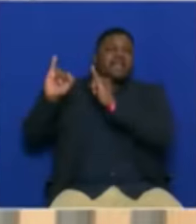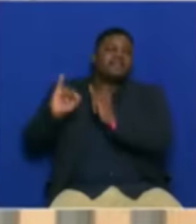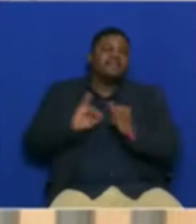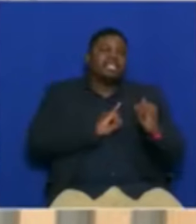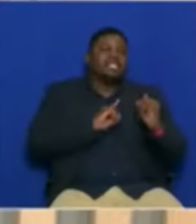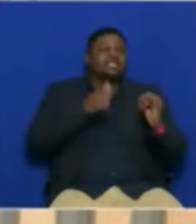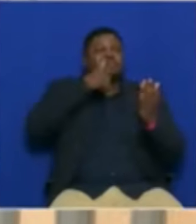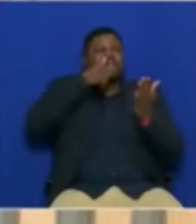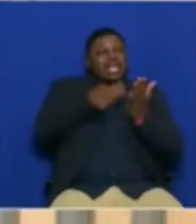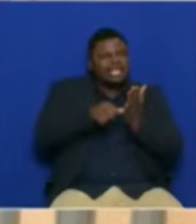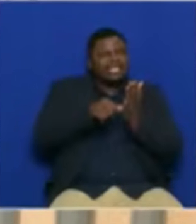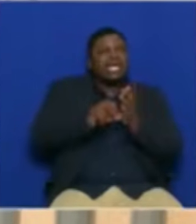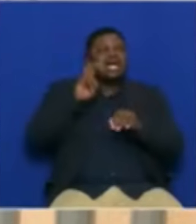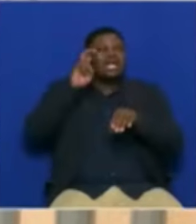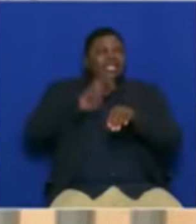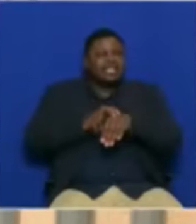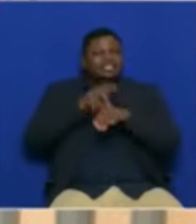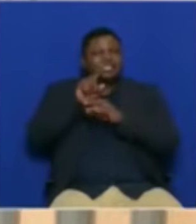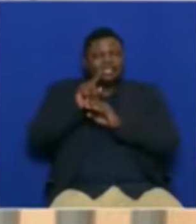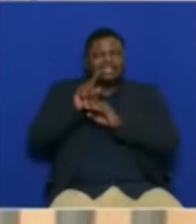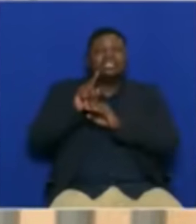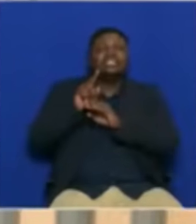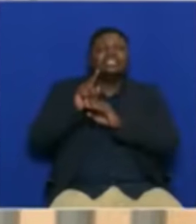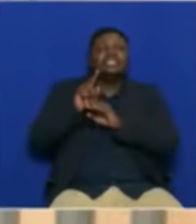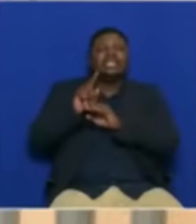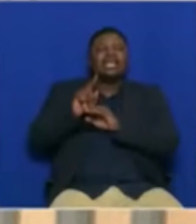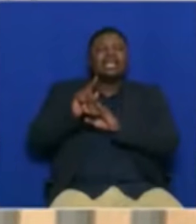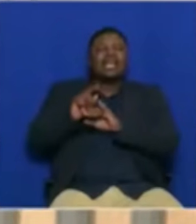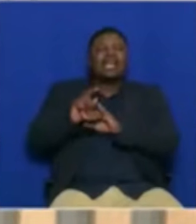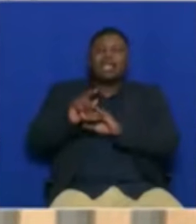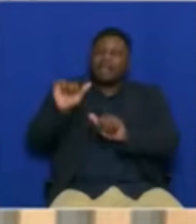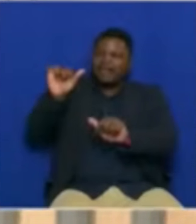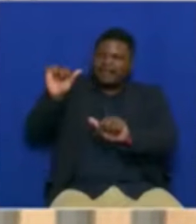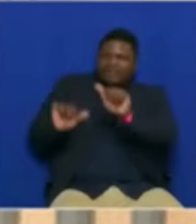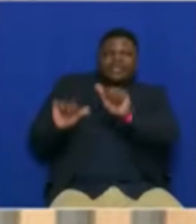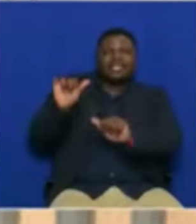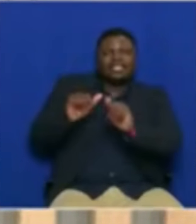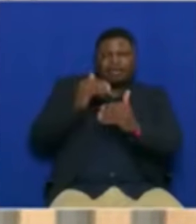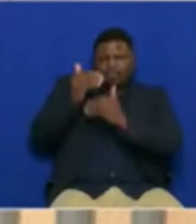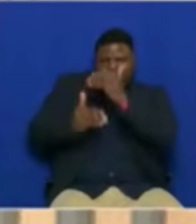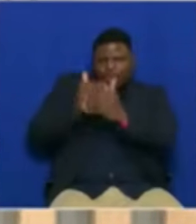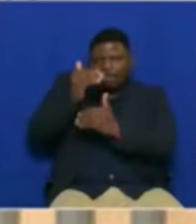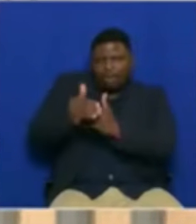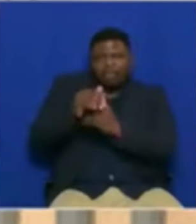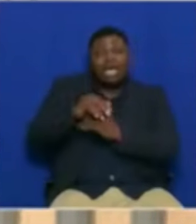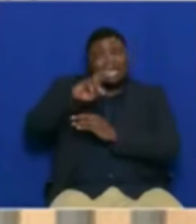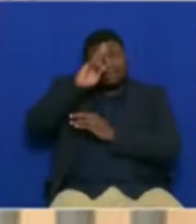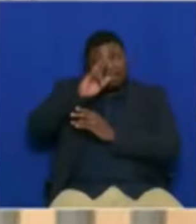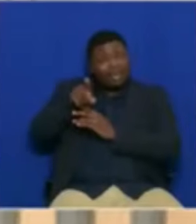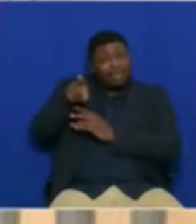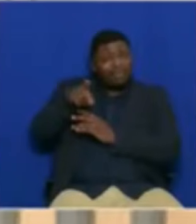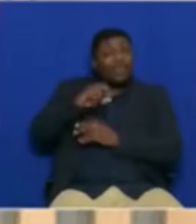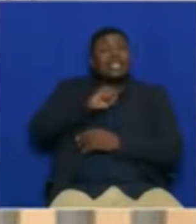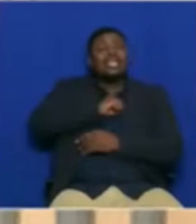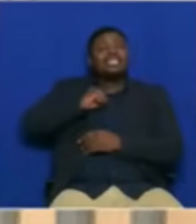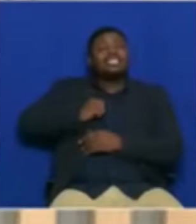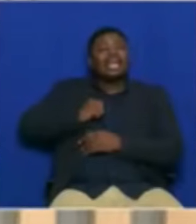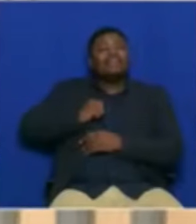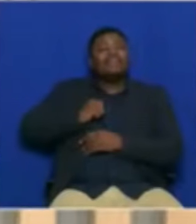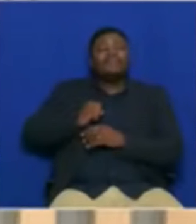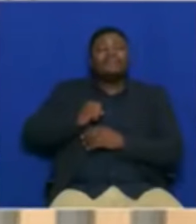agree that because she's not a government employee, she doesn't have a personal number. She can't be vetted